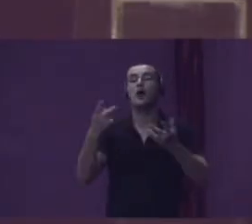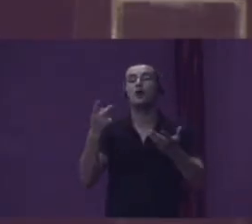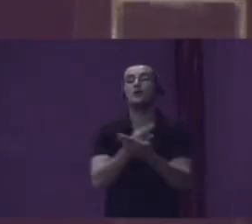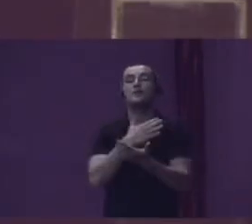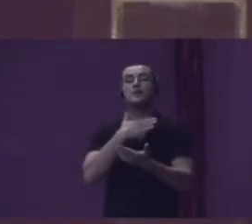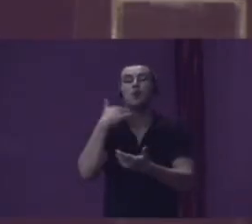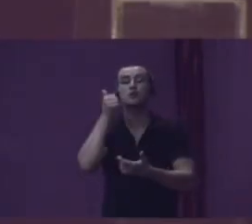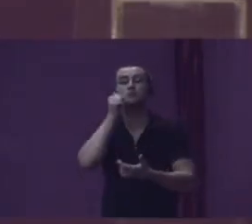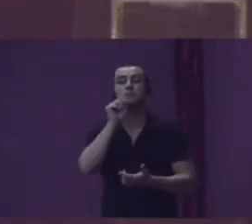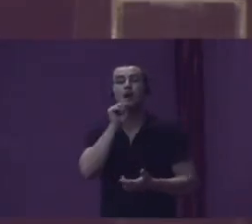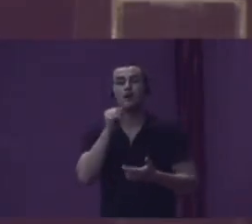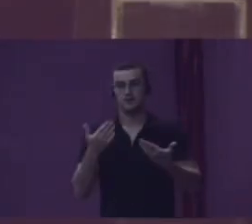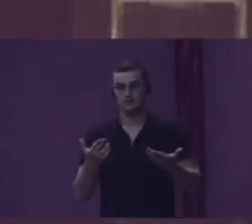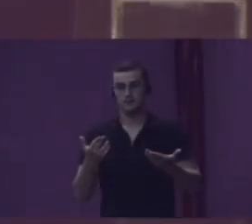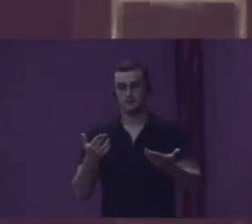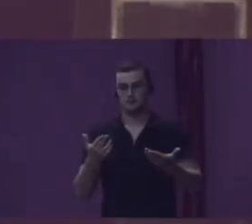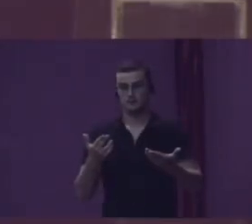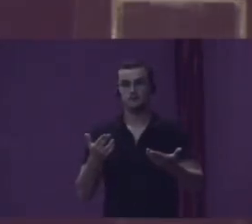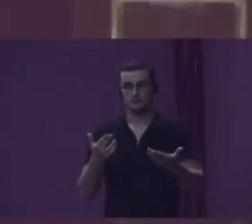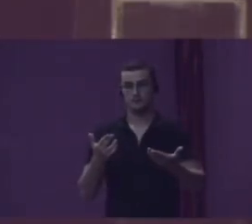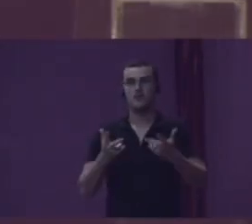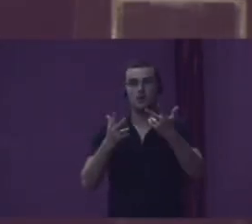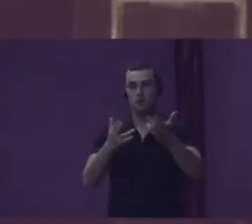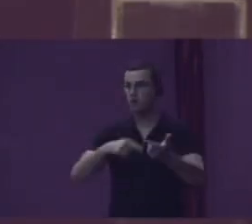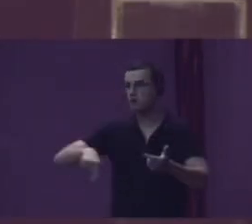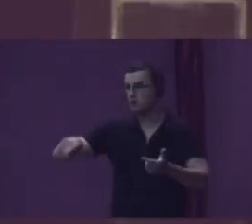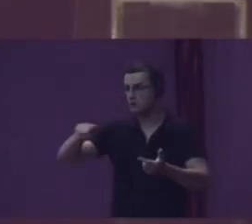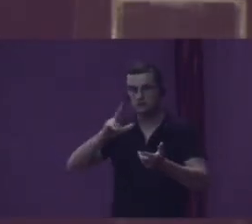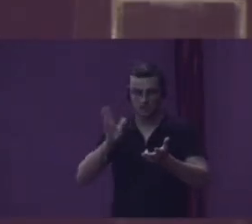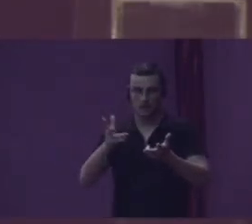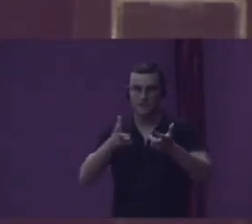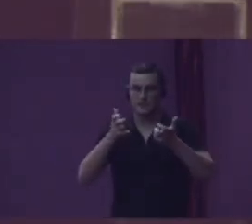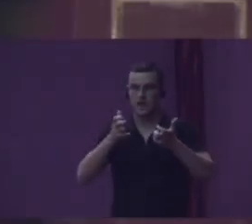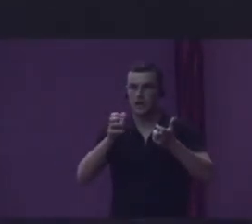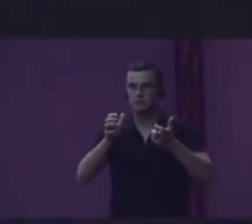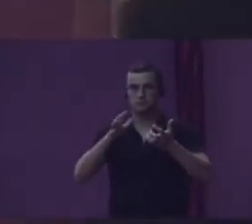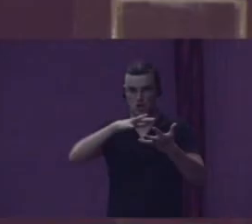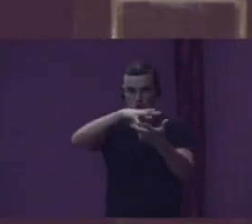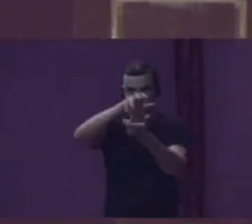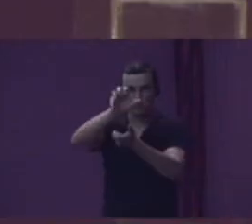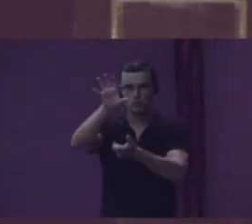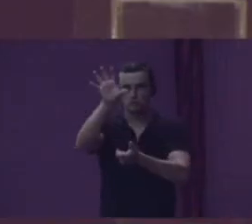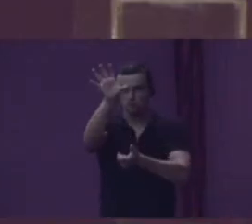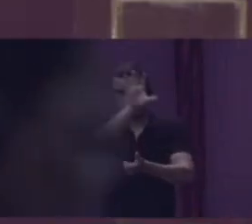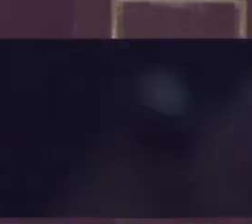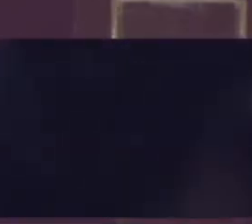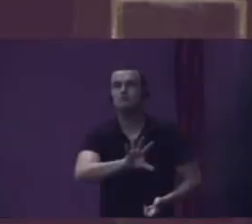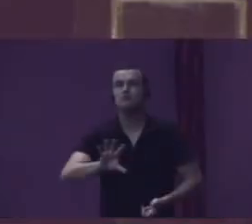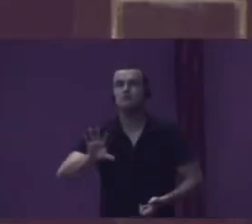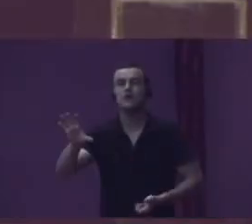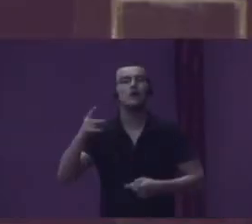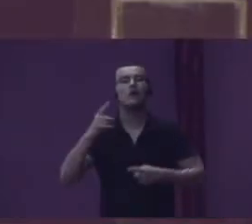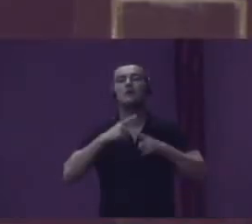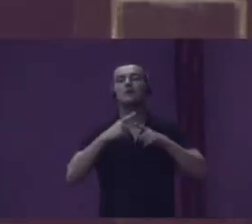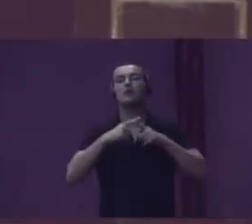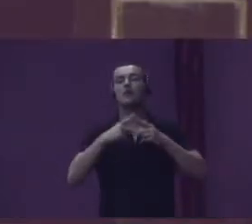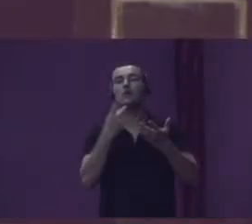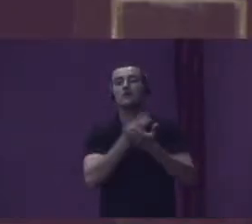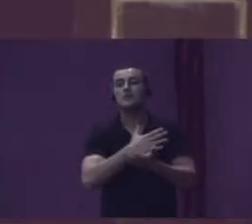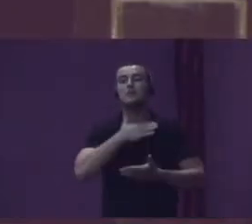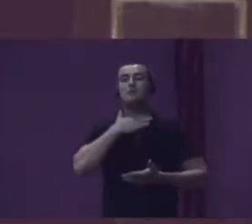I think, most places in the world. So the direct causes are specific obstetric causes